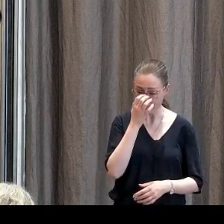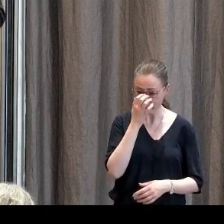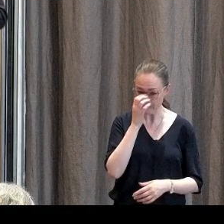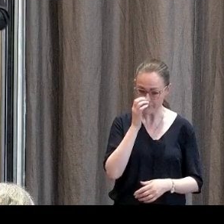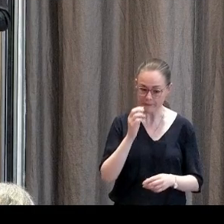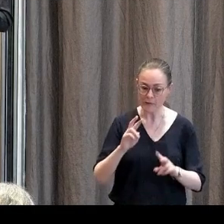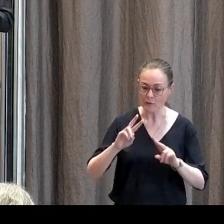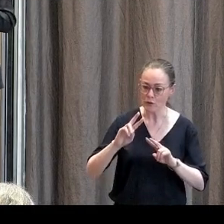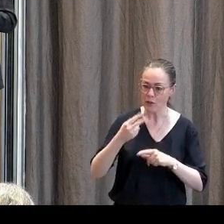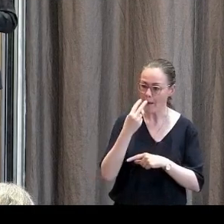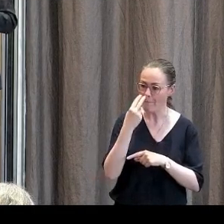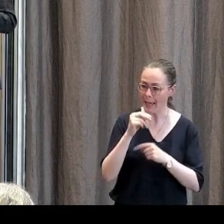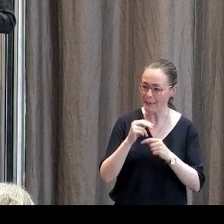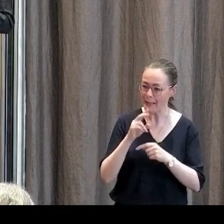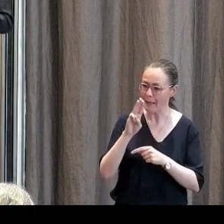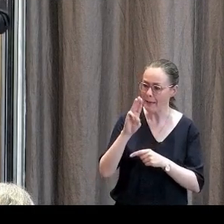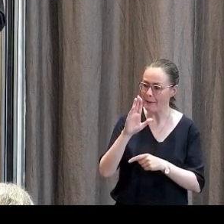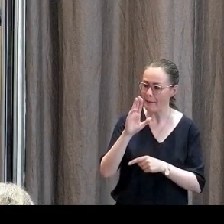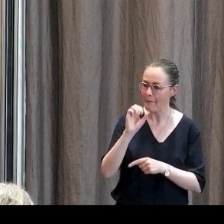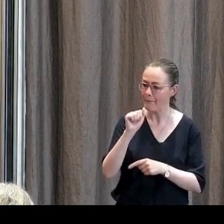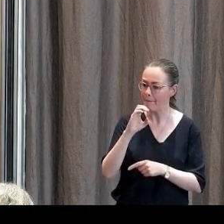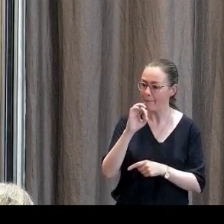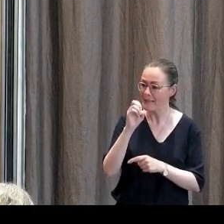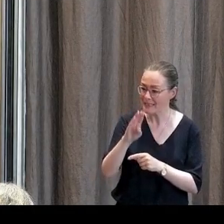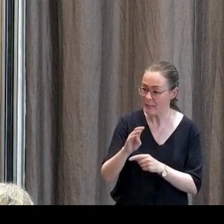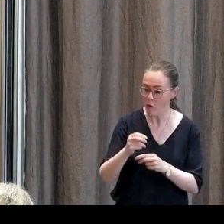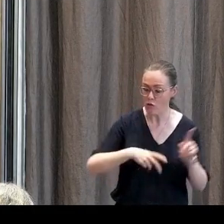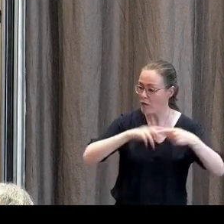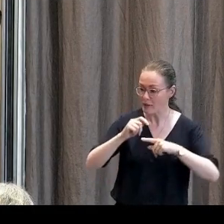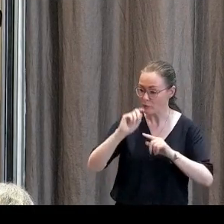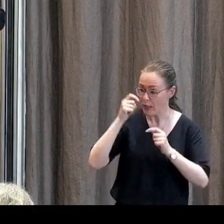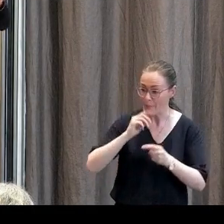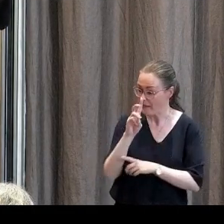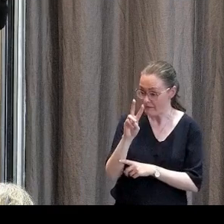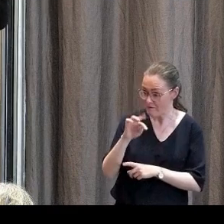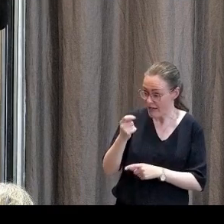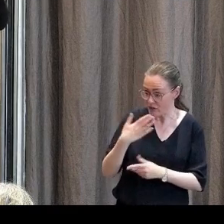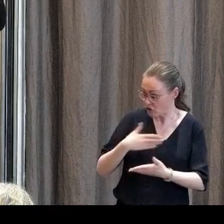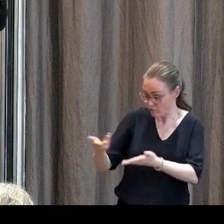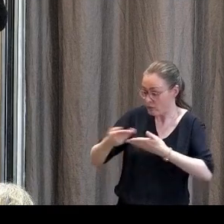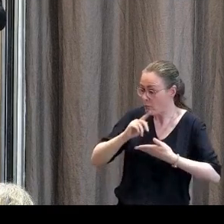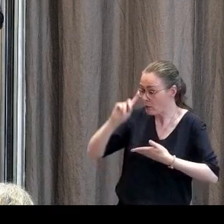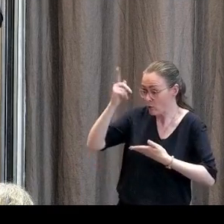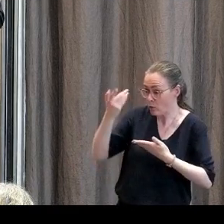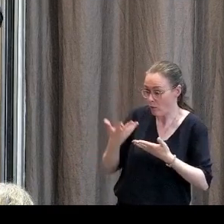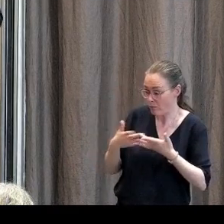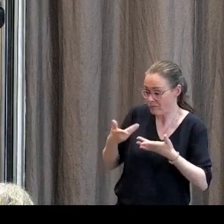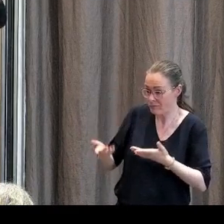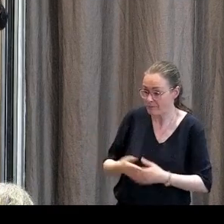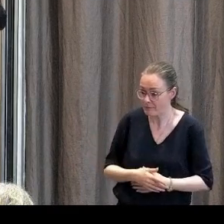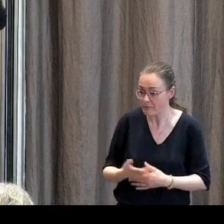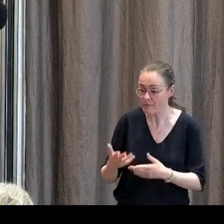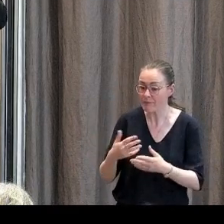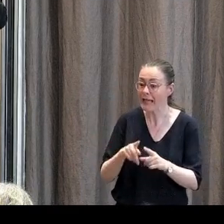double-blind, placebo-controlled, randomized trial, so that the vet doesn't know what he's giving. He's just handed a tube, and